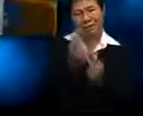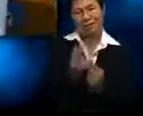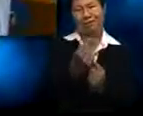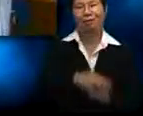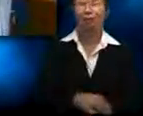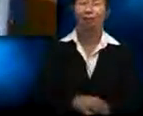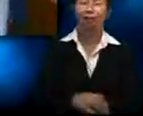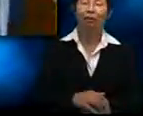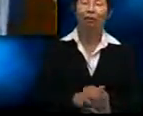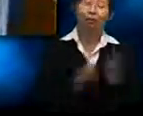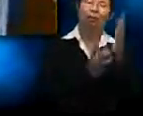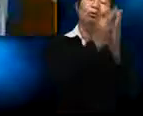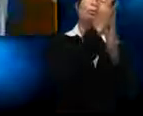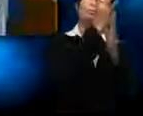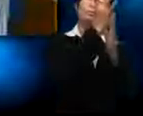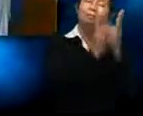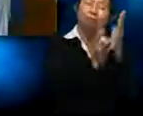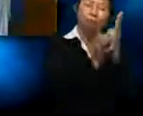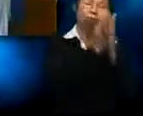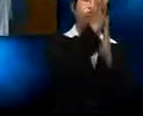Gravity. Because it goes up,